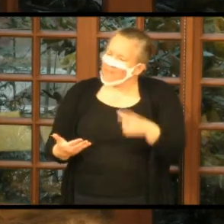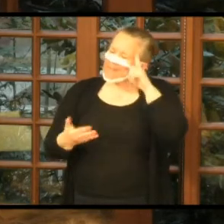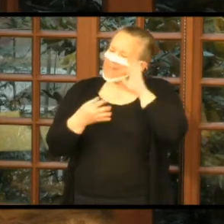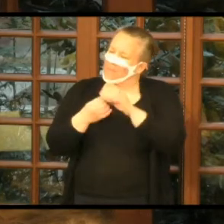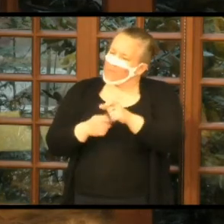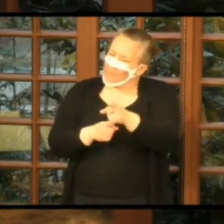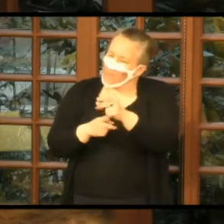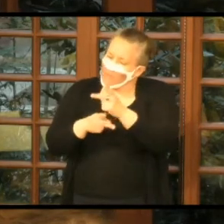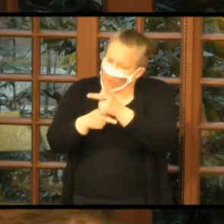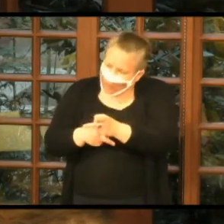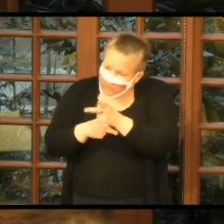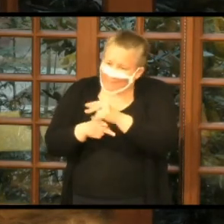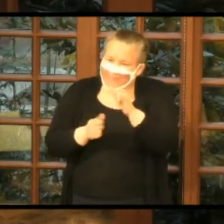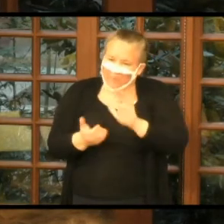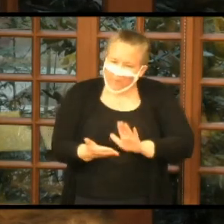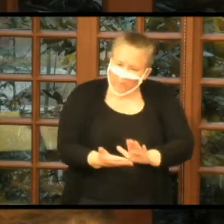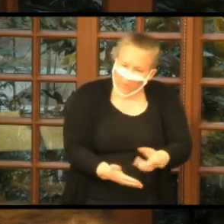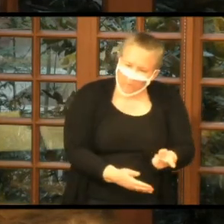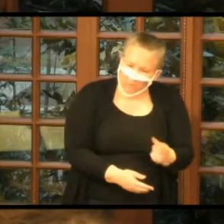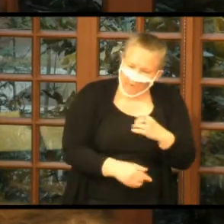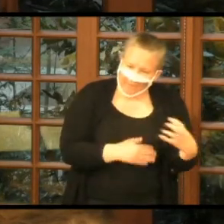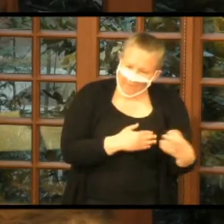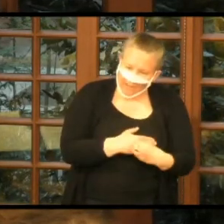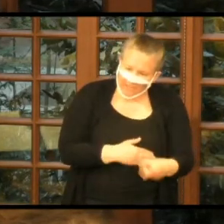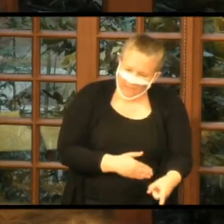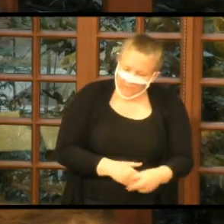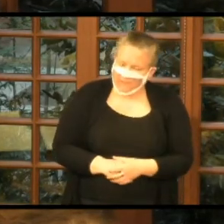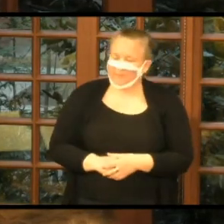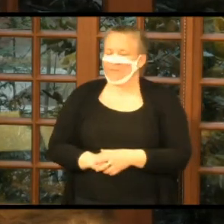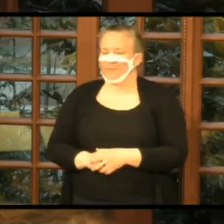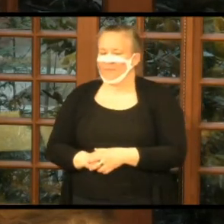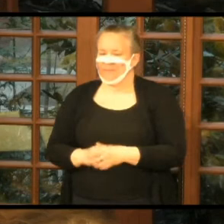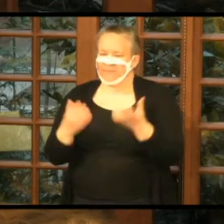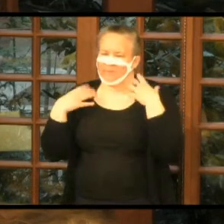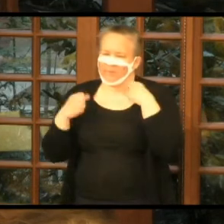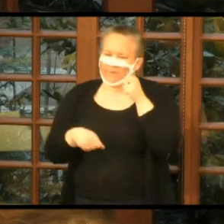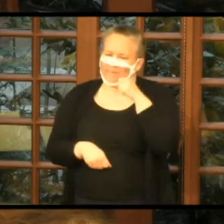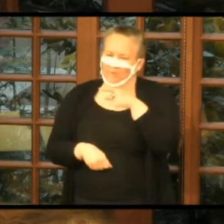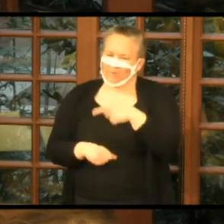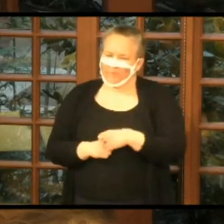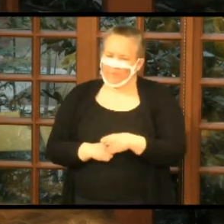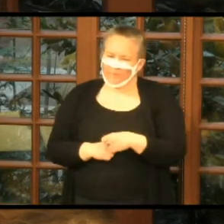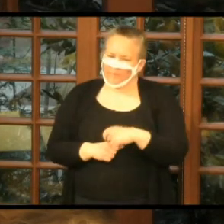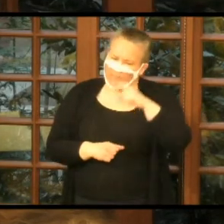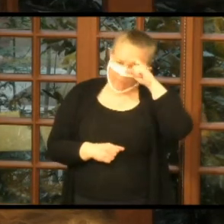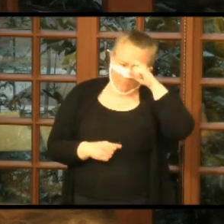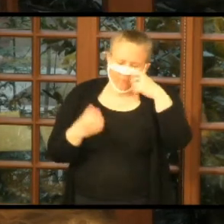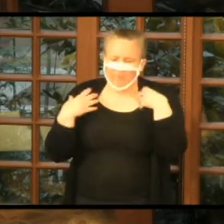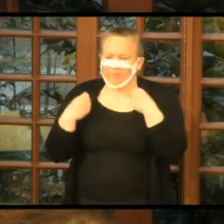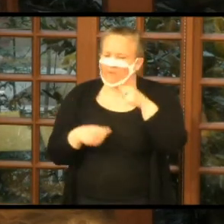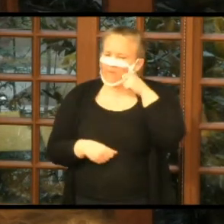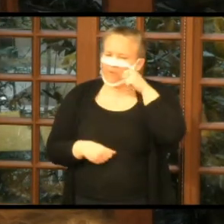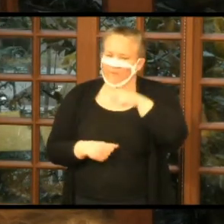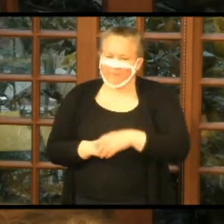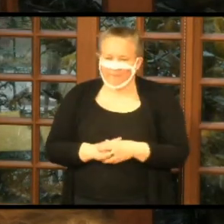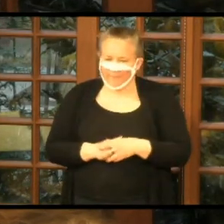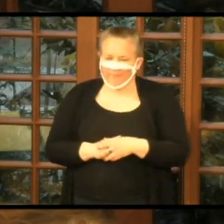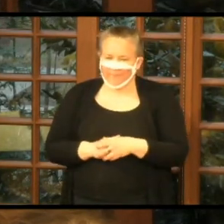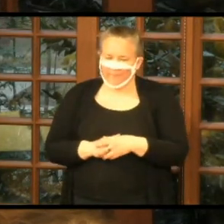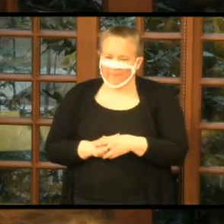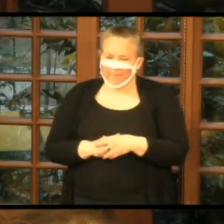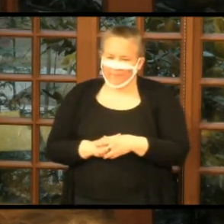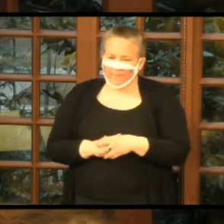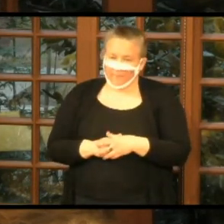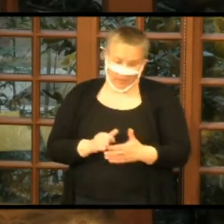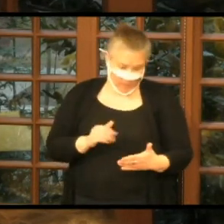cautiously, like you'd approach a dog that bites. Brave girl. Wise, brave girl. I wouldn't